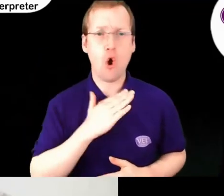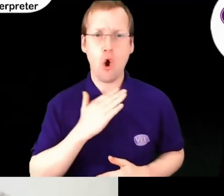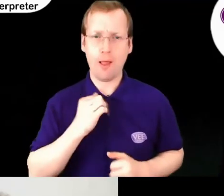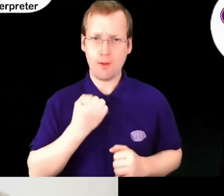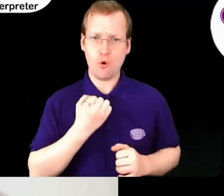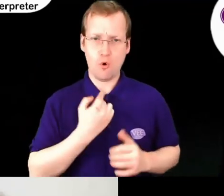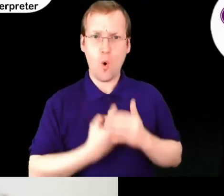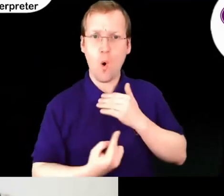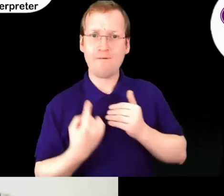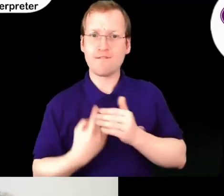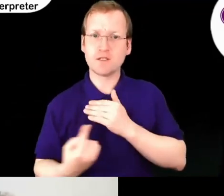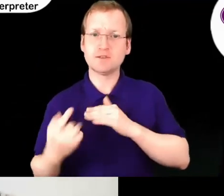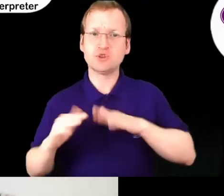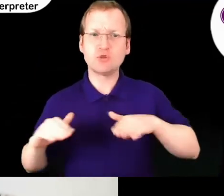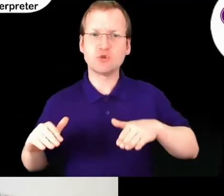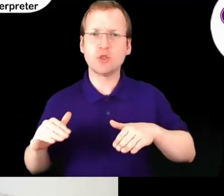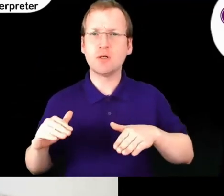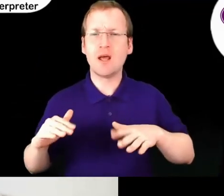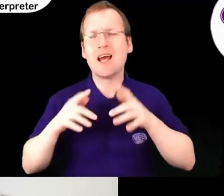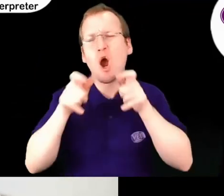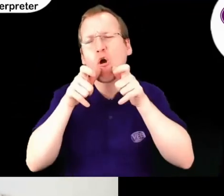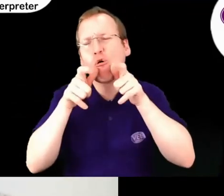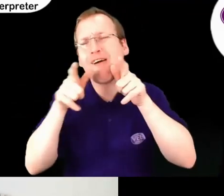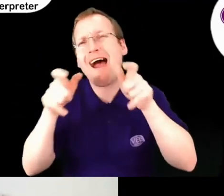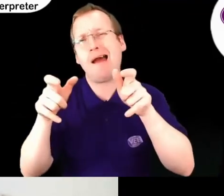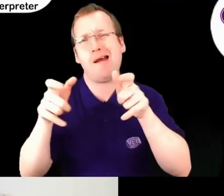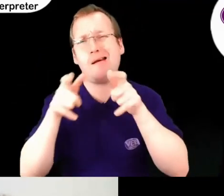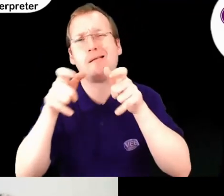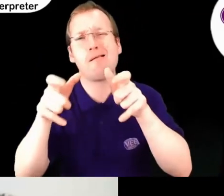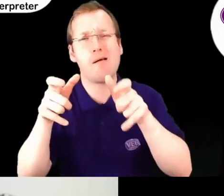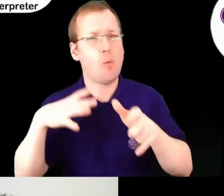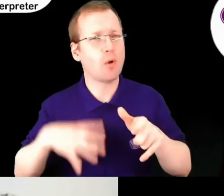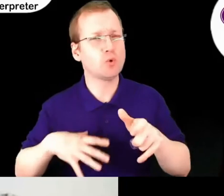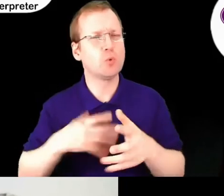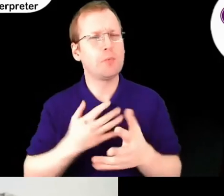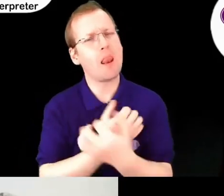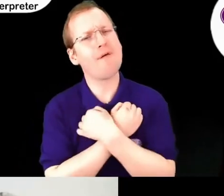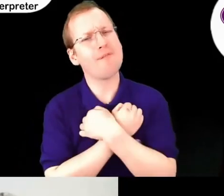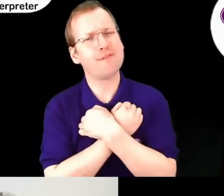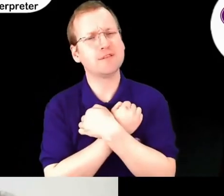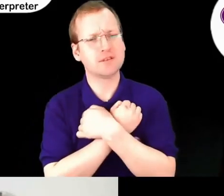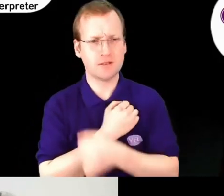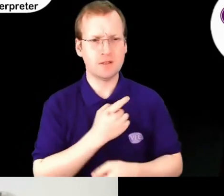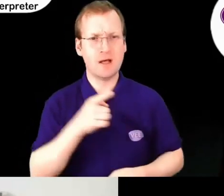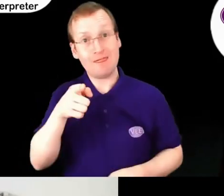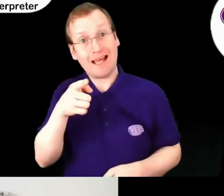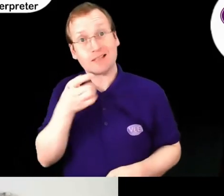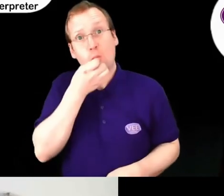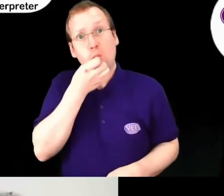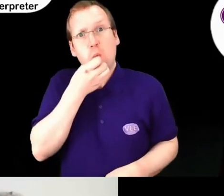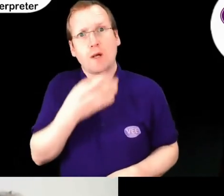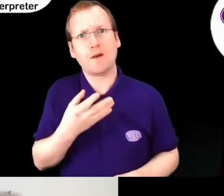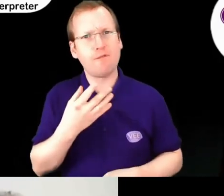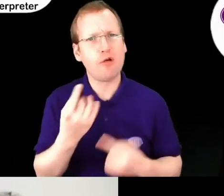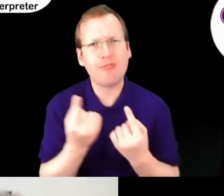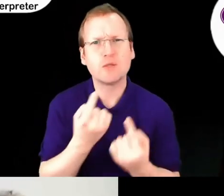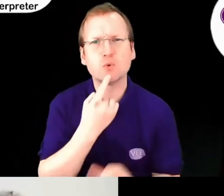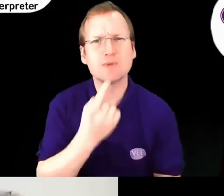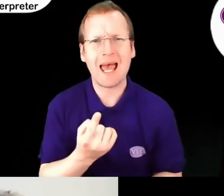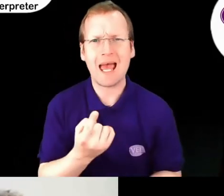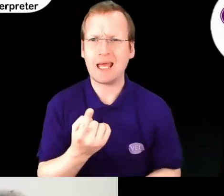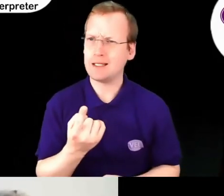children are crying out to be loved." You know, I just find that such a wonderful thing to say, that all of